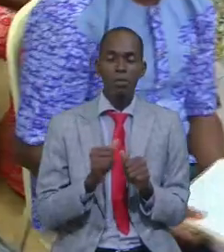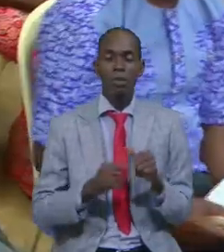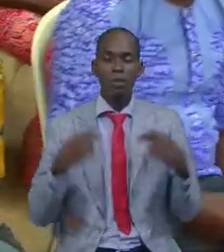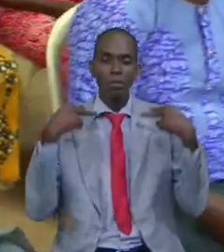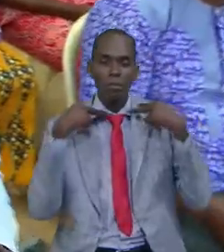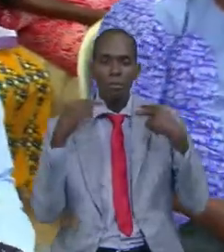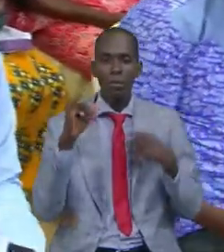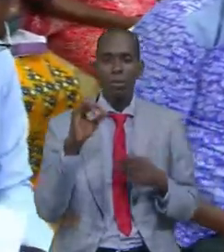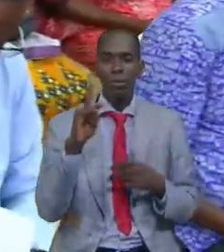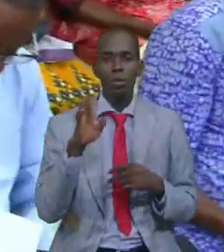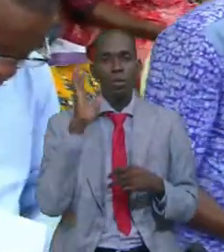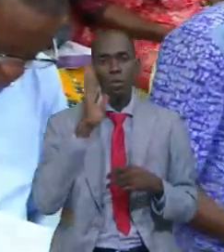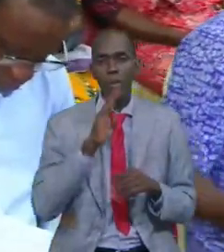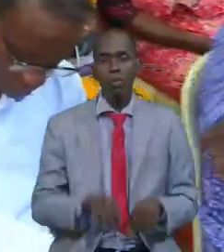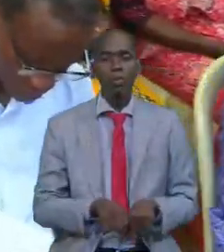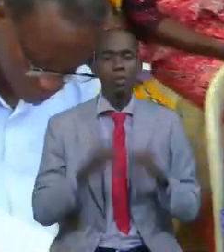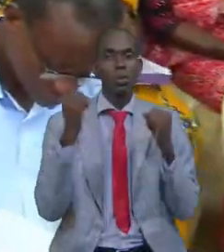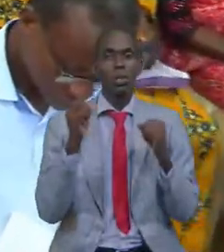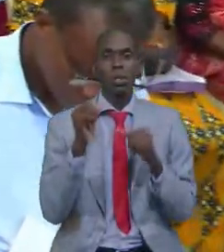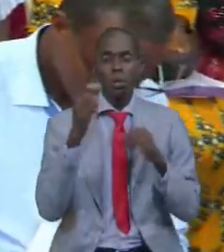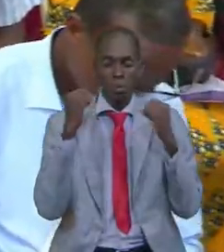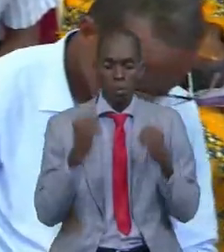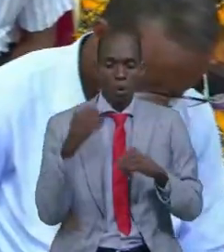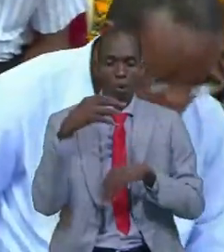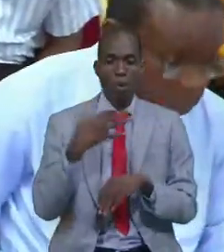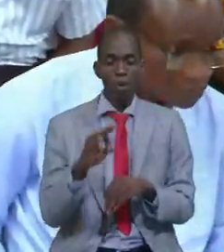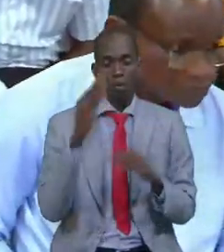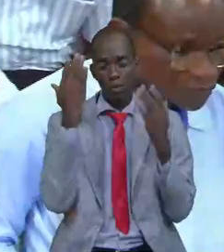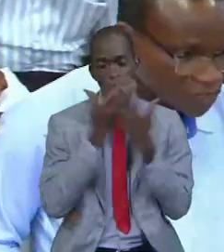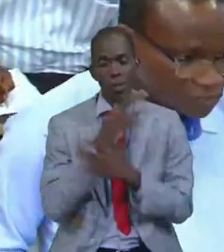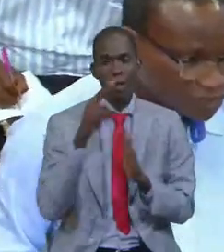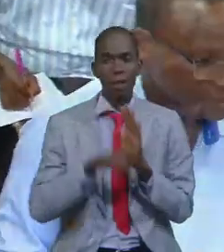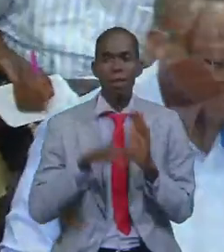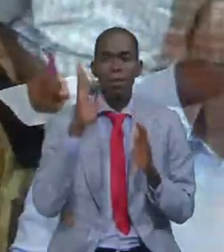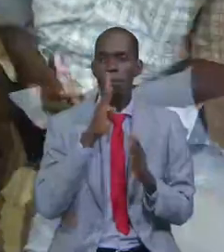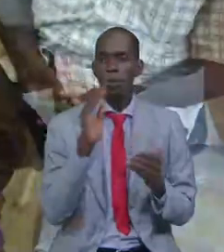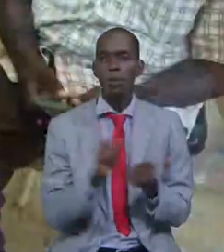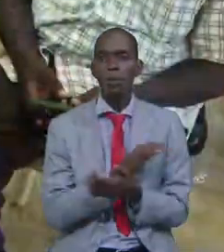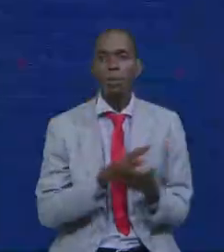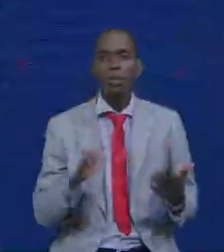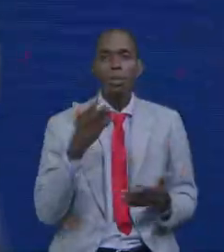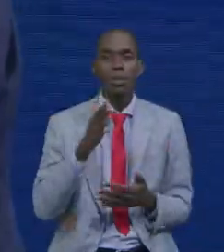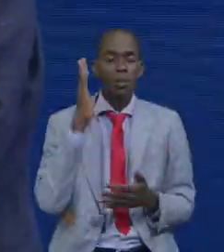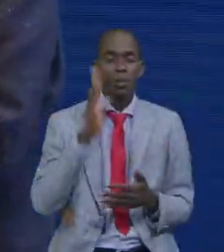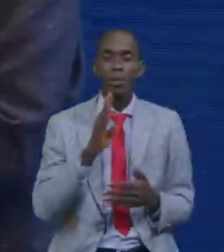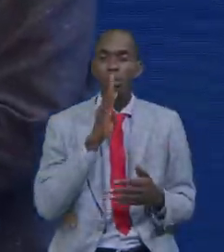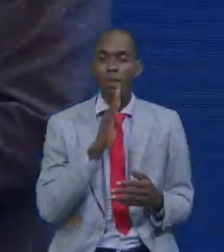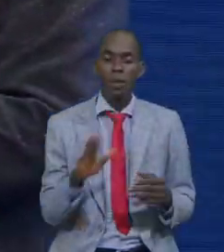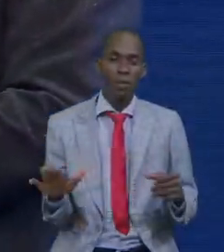broken. Powers of darkness will be destroyed. There'll be all